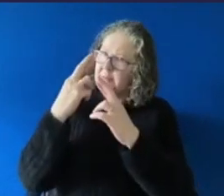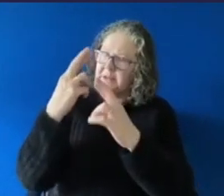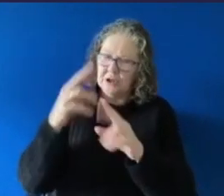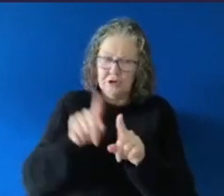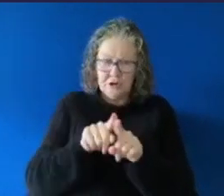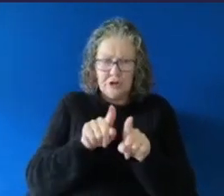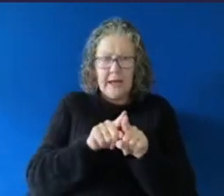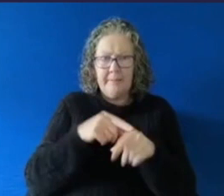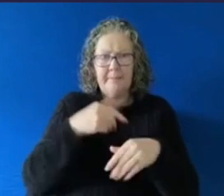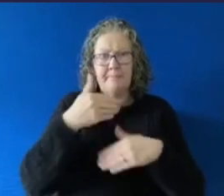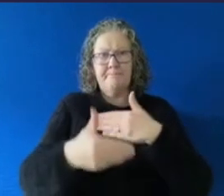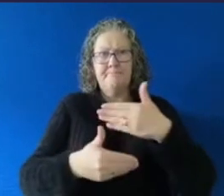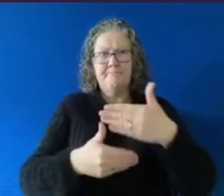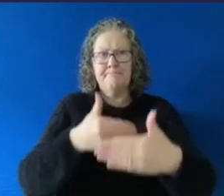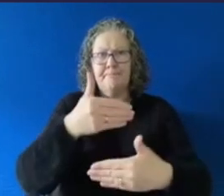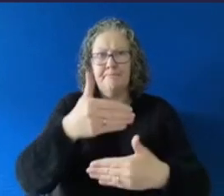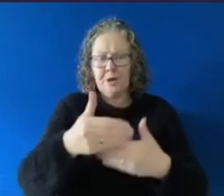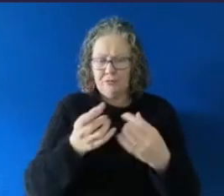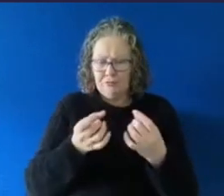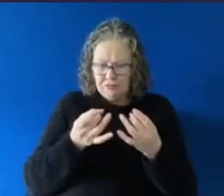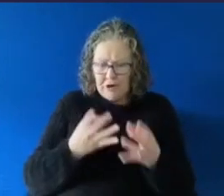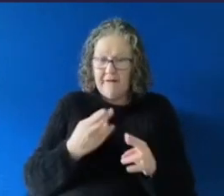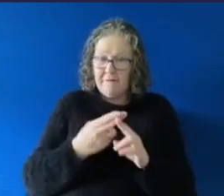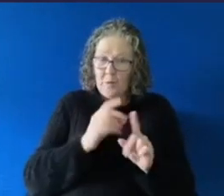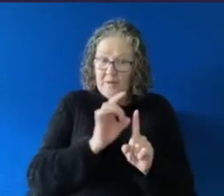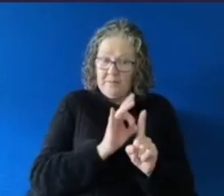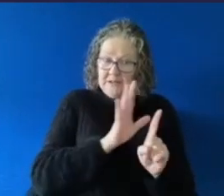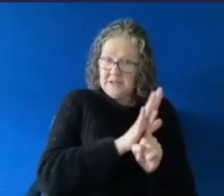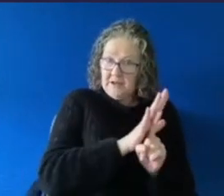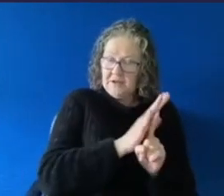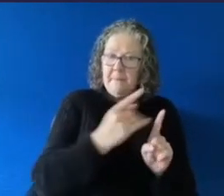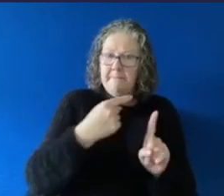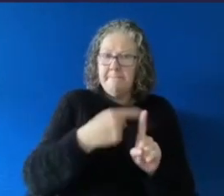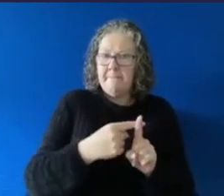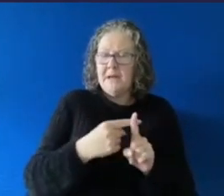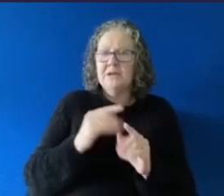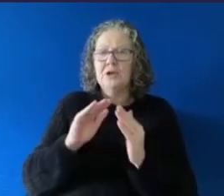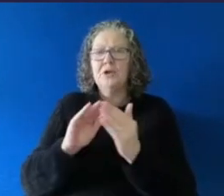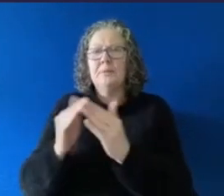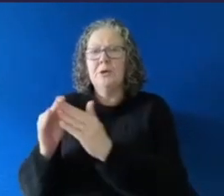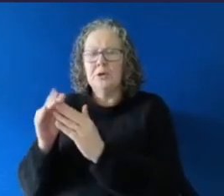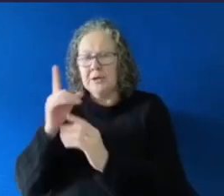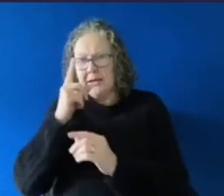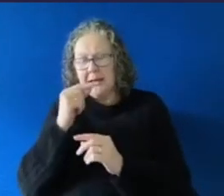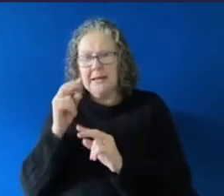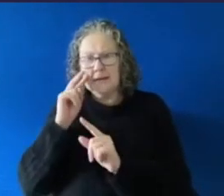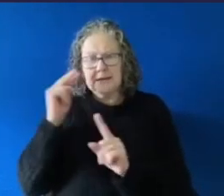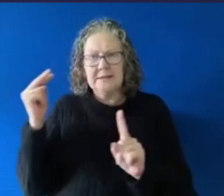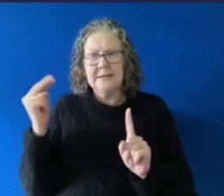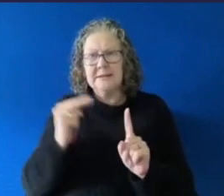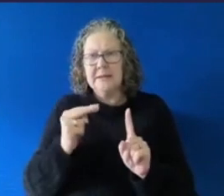in motion for the person themselves and our community to begin to see things differently